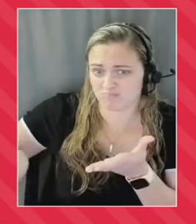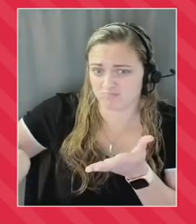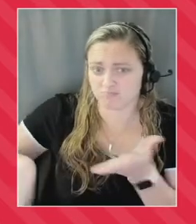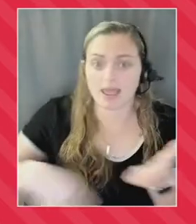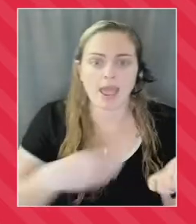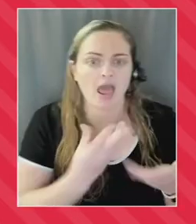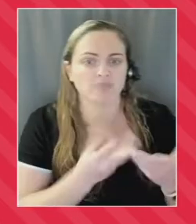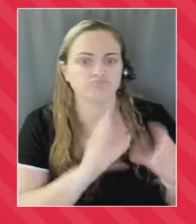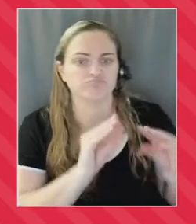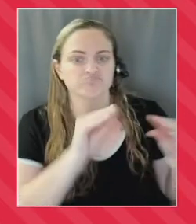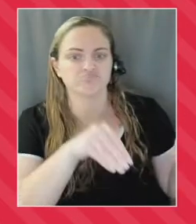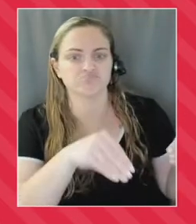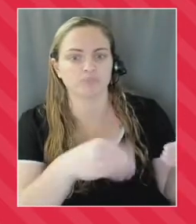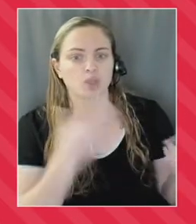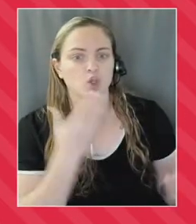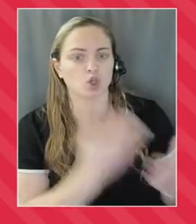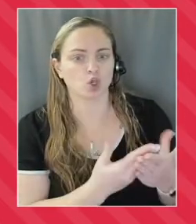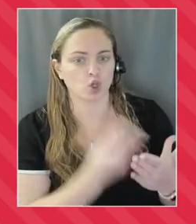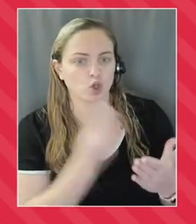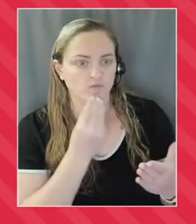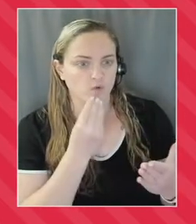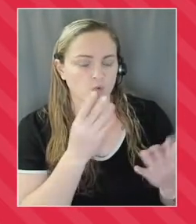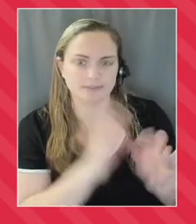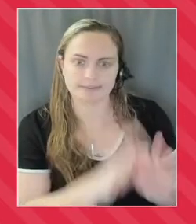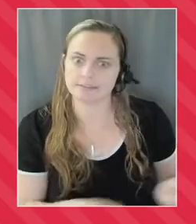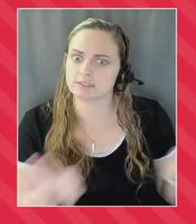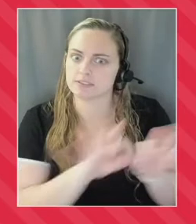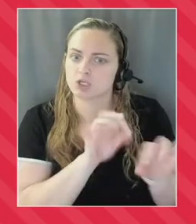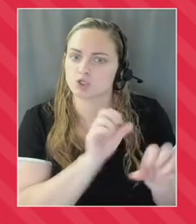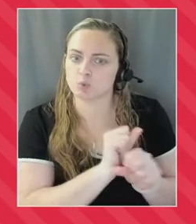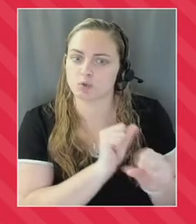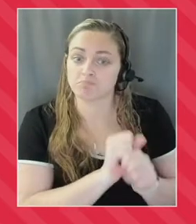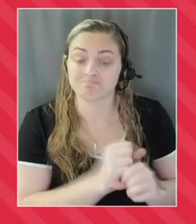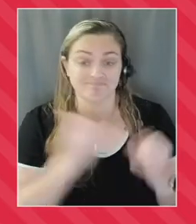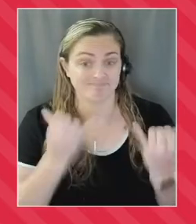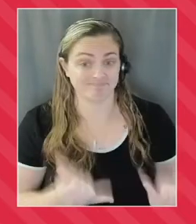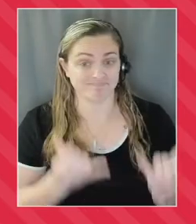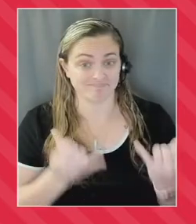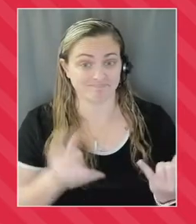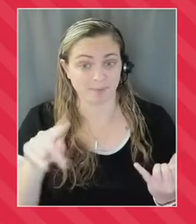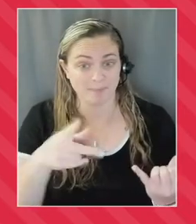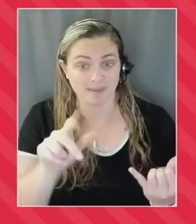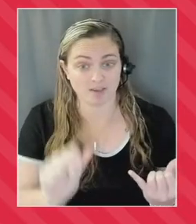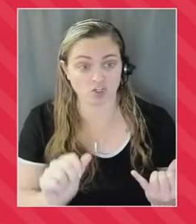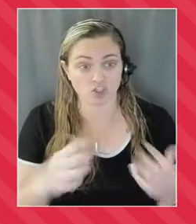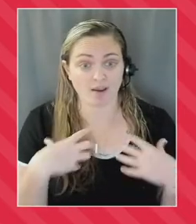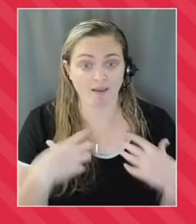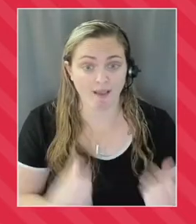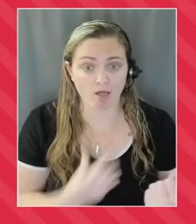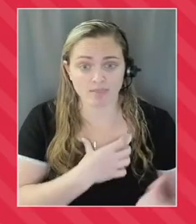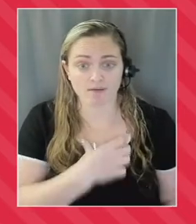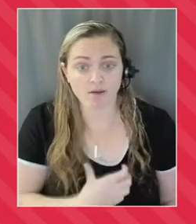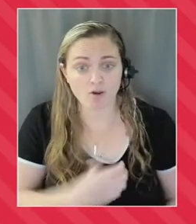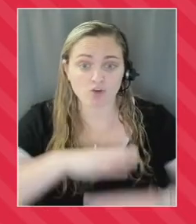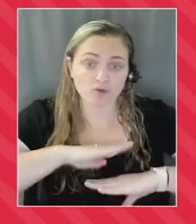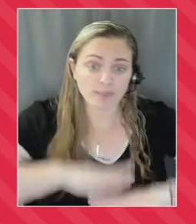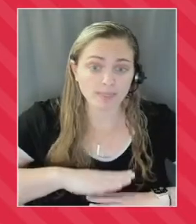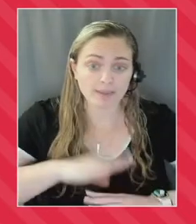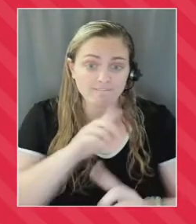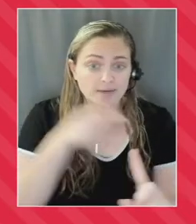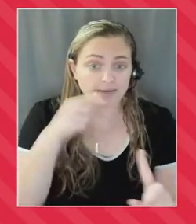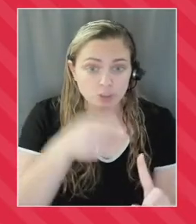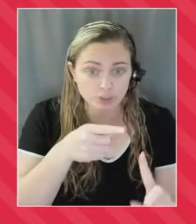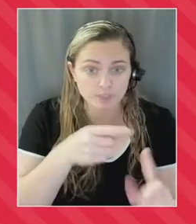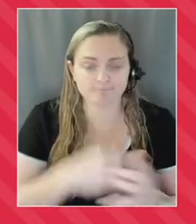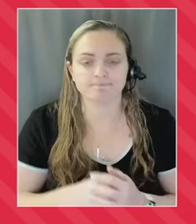in. This work is essential. Today, PHA's Healthy Hunger Relief Initiative reaches